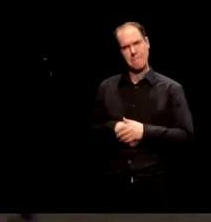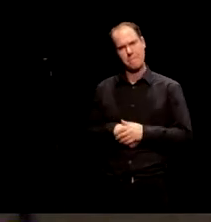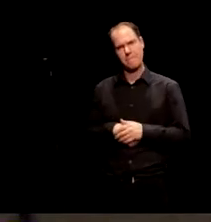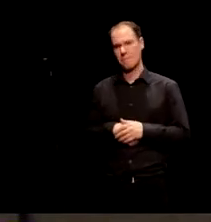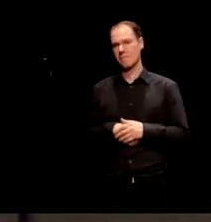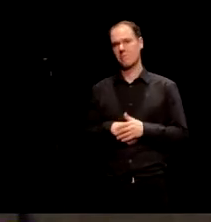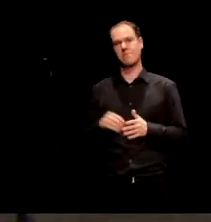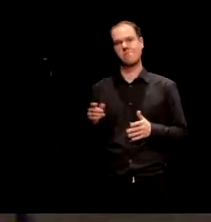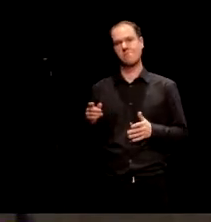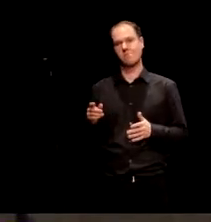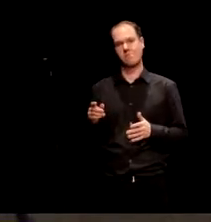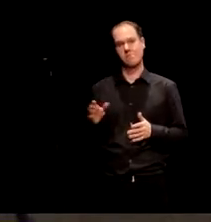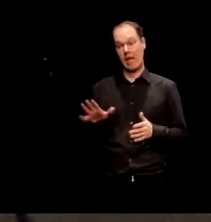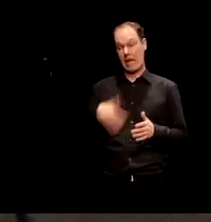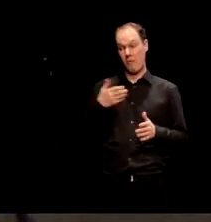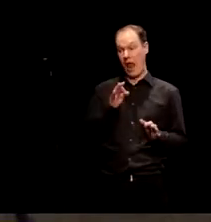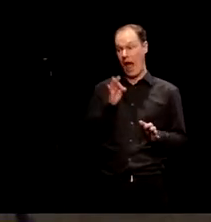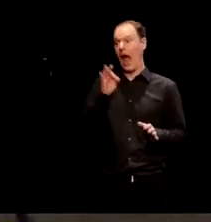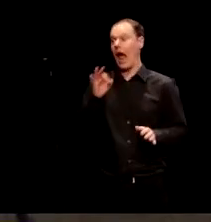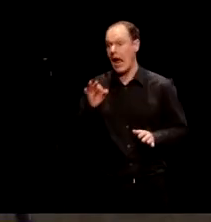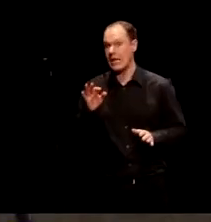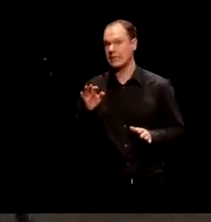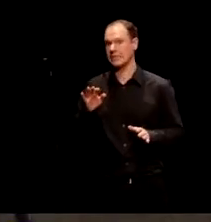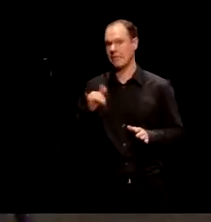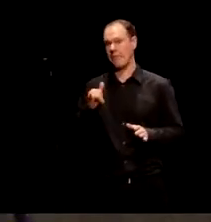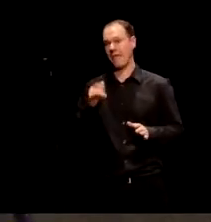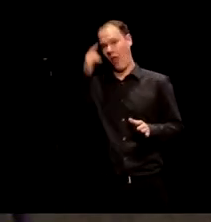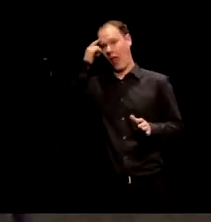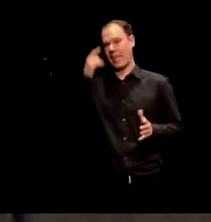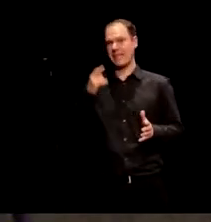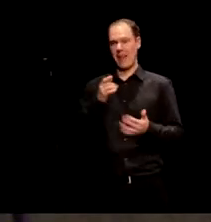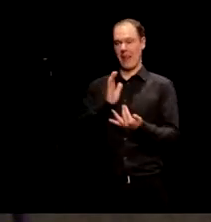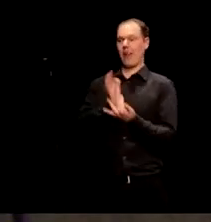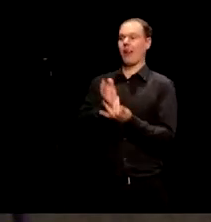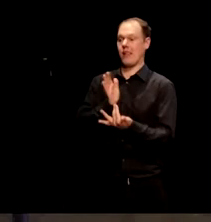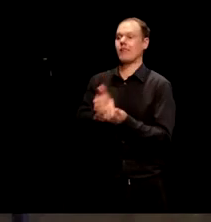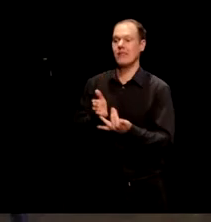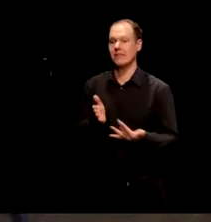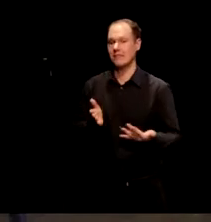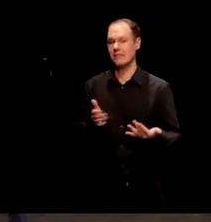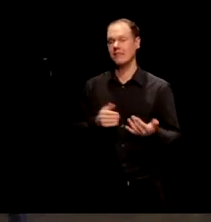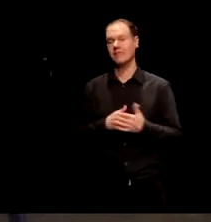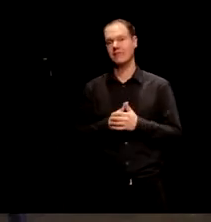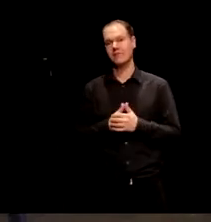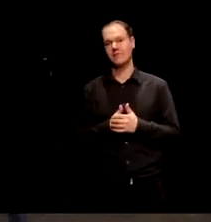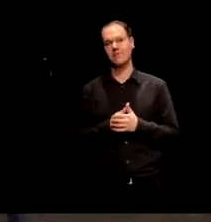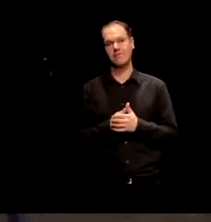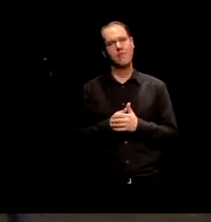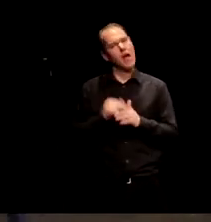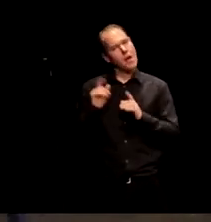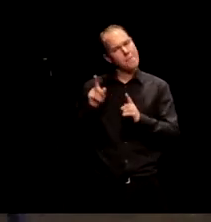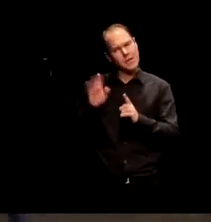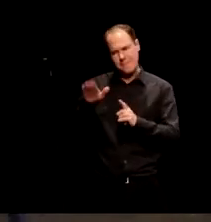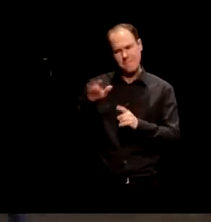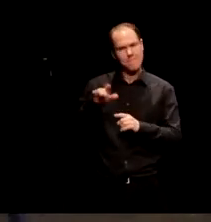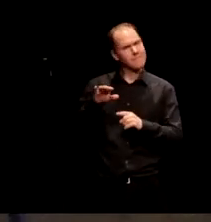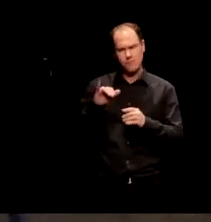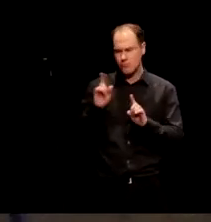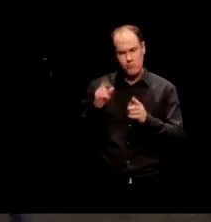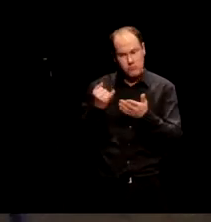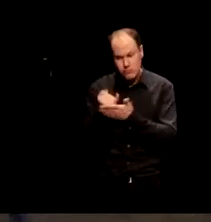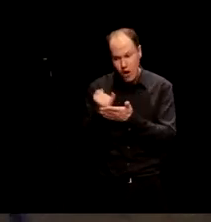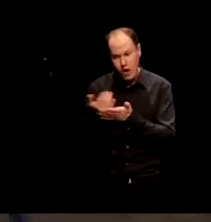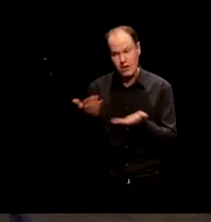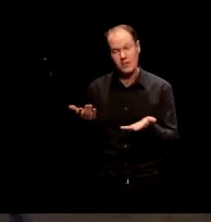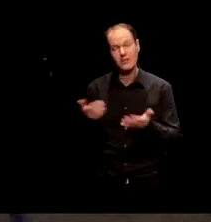late. I didn't like to ask you. I might have thought I was interfering. But is anything wrong?